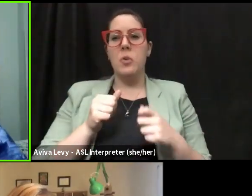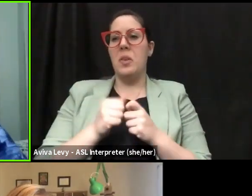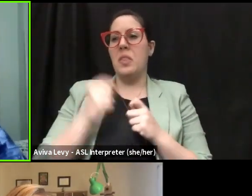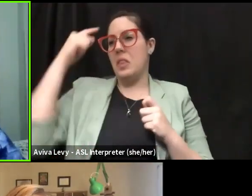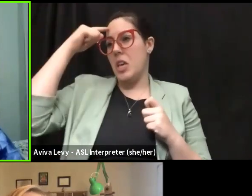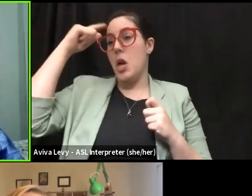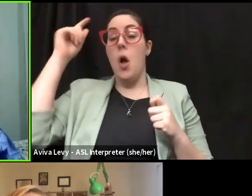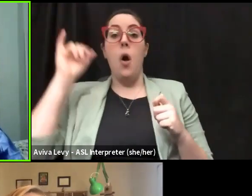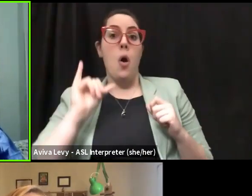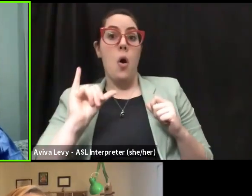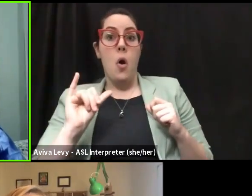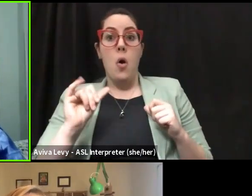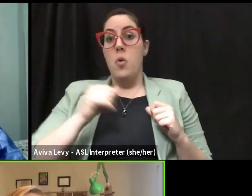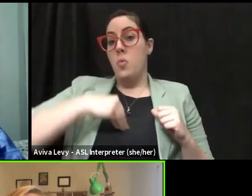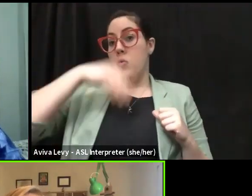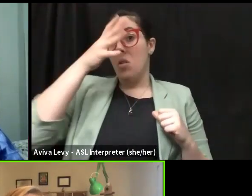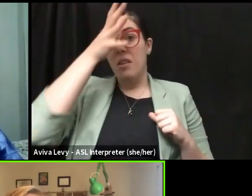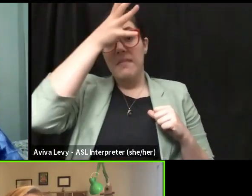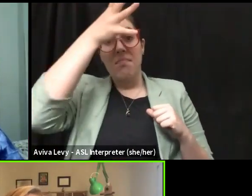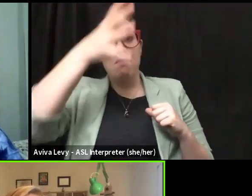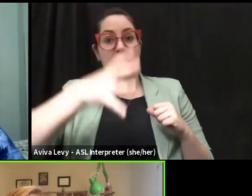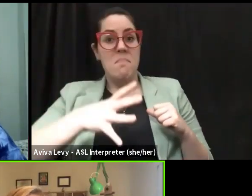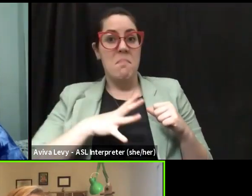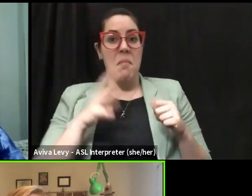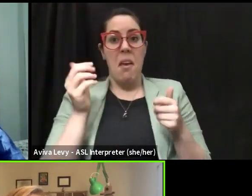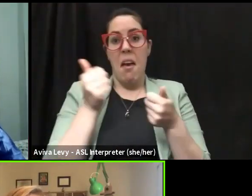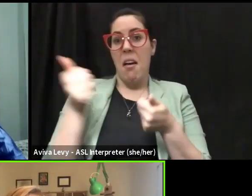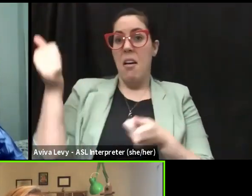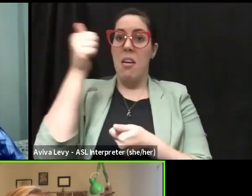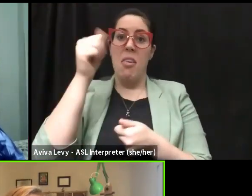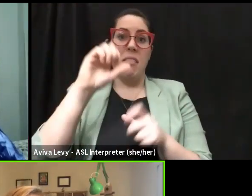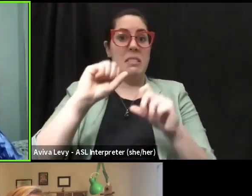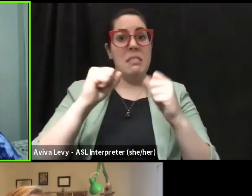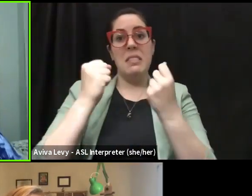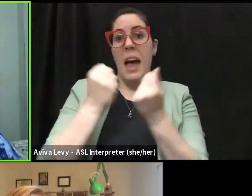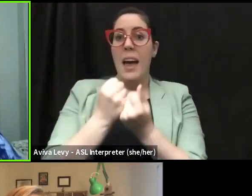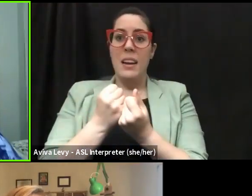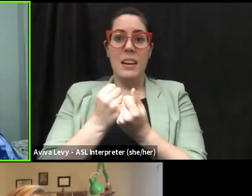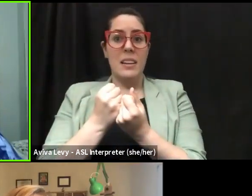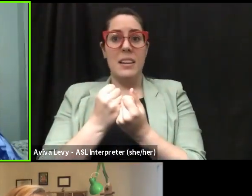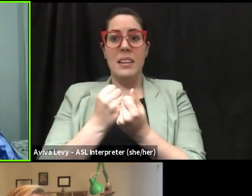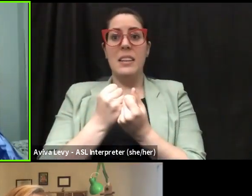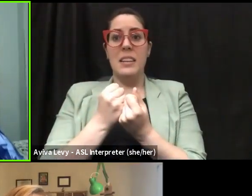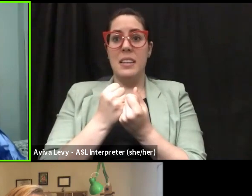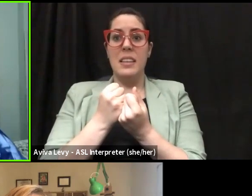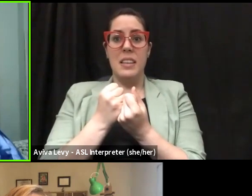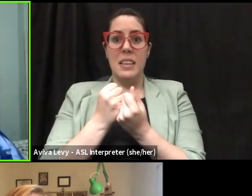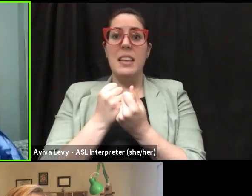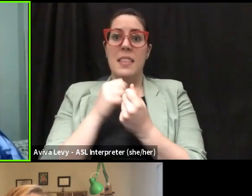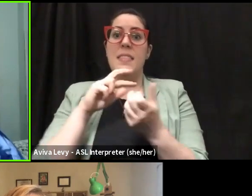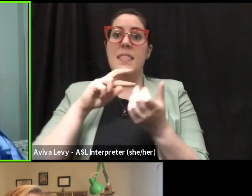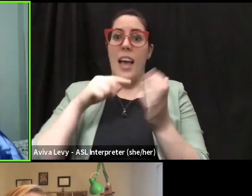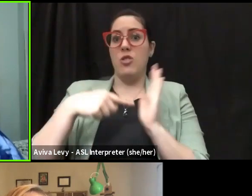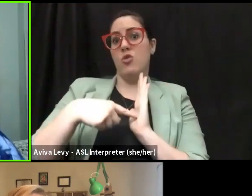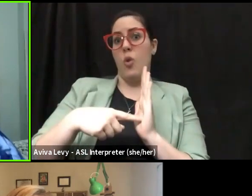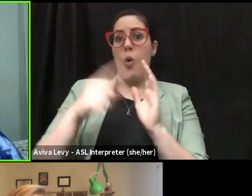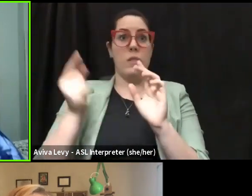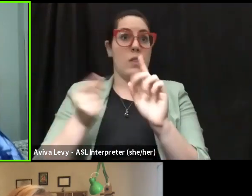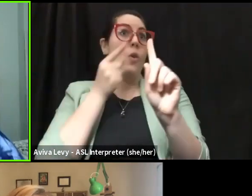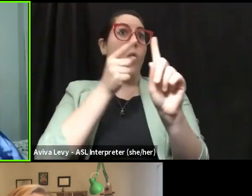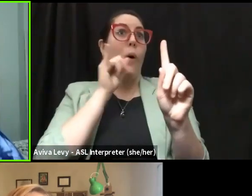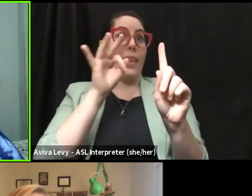male, patriarchal society was the benchmark for the advancement of